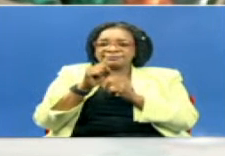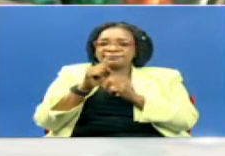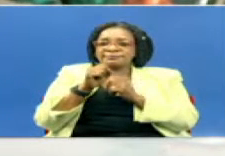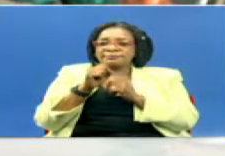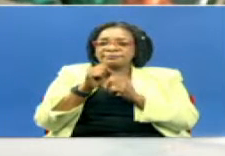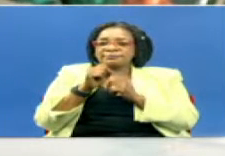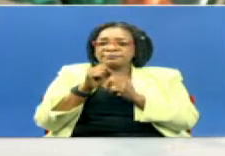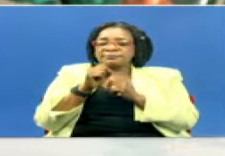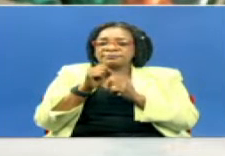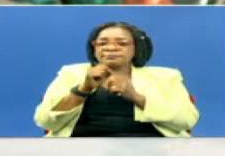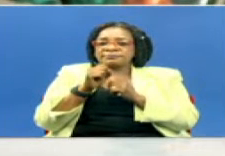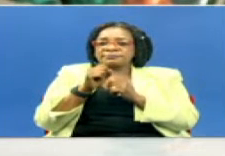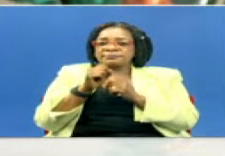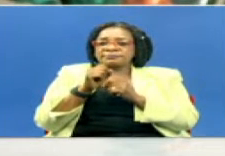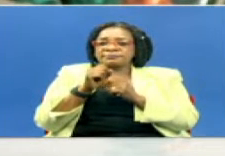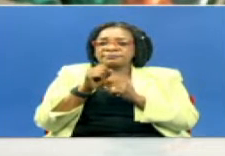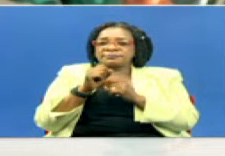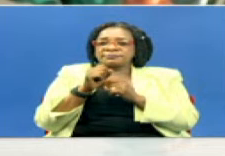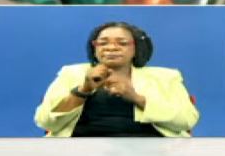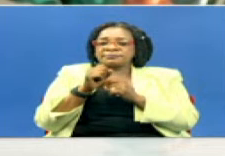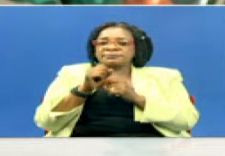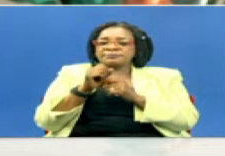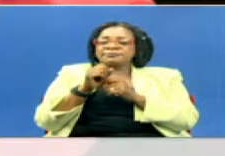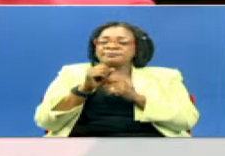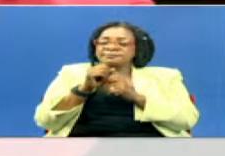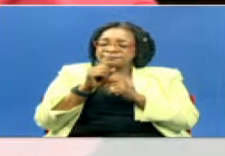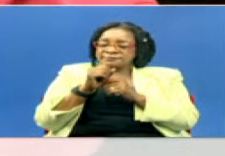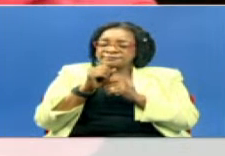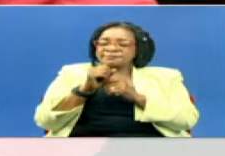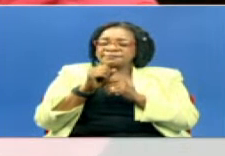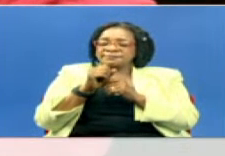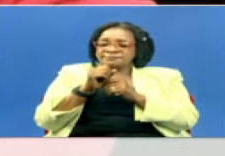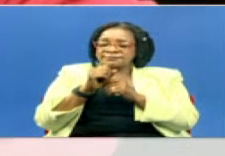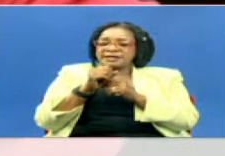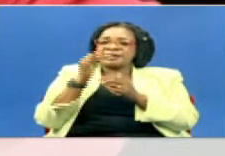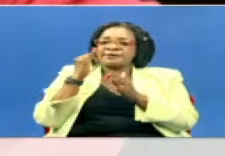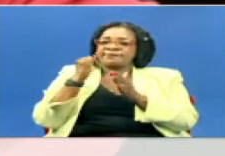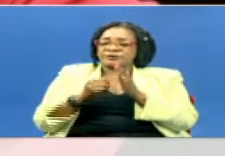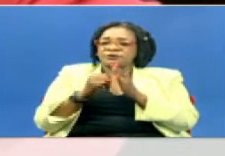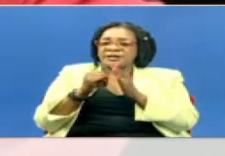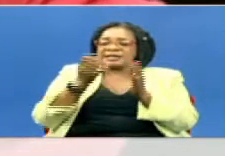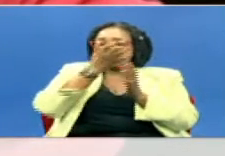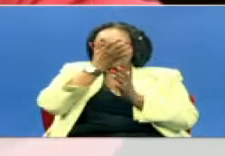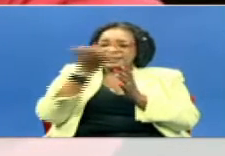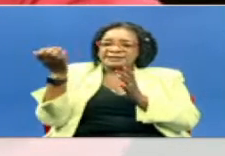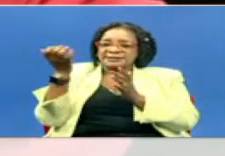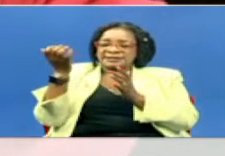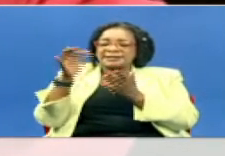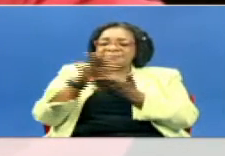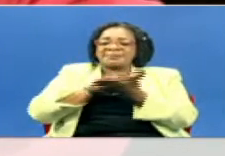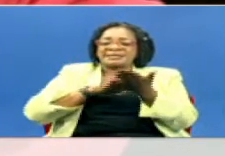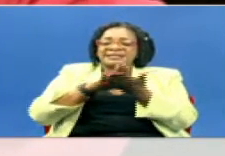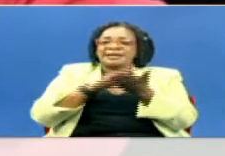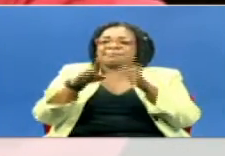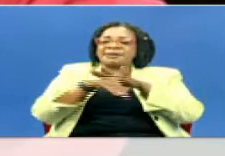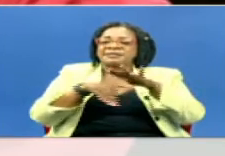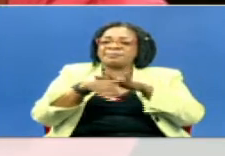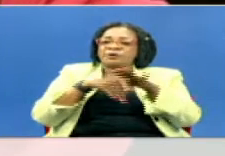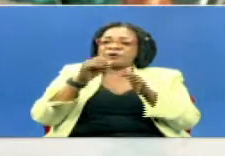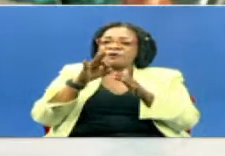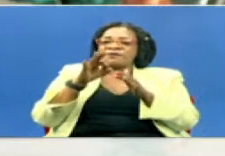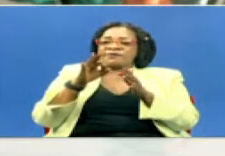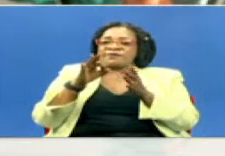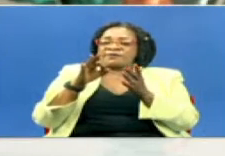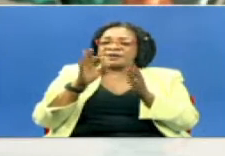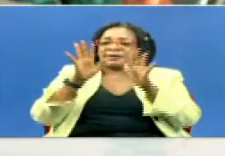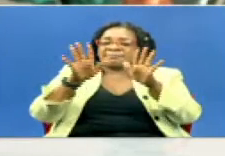It was me, actually, who used the word deep state. Right. And eventually neglected the very basic principles of campaign.